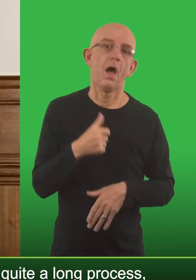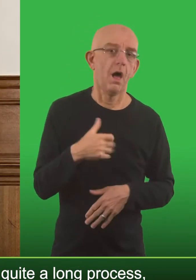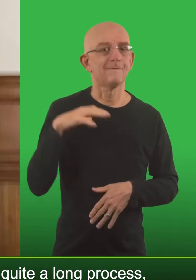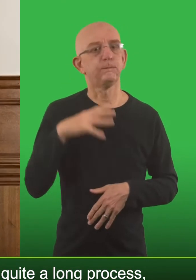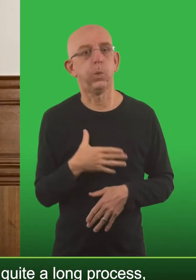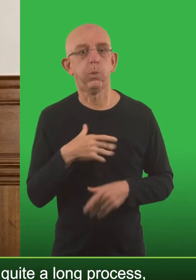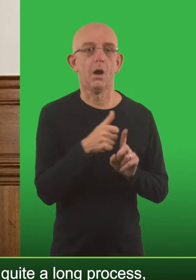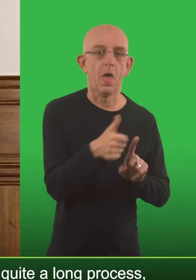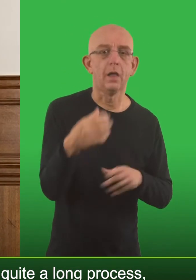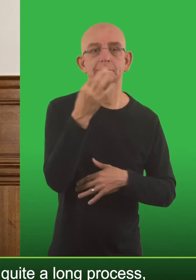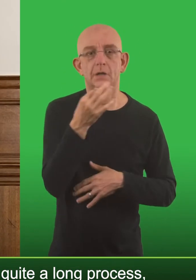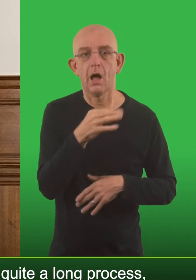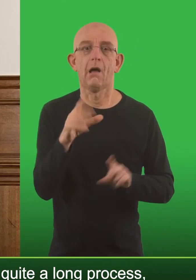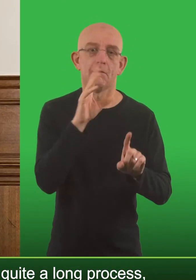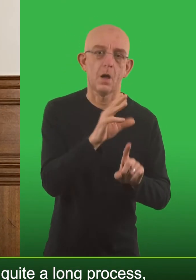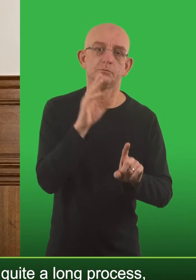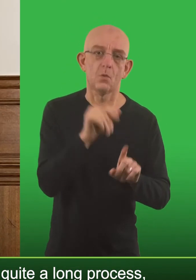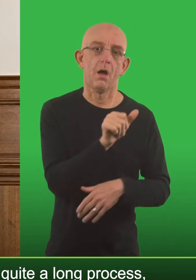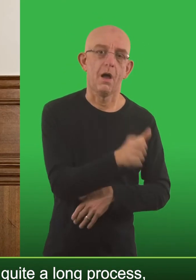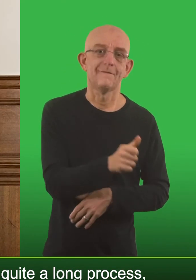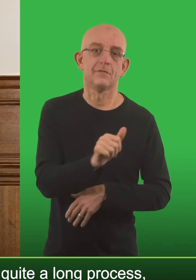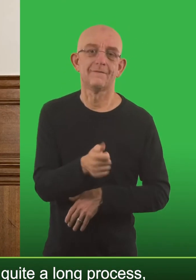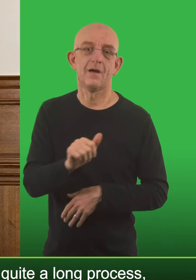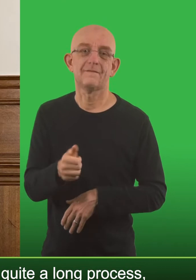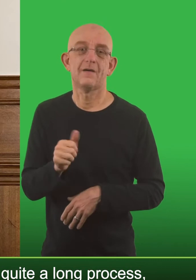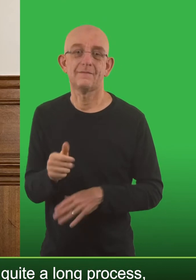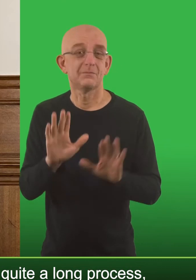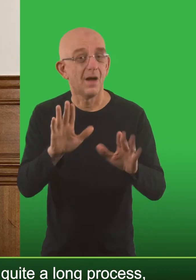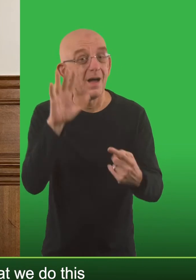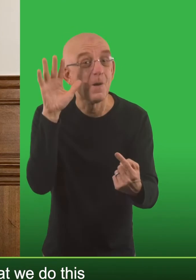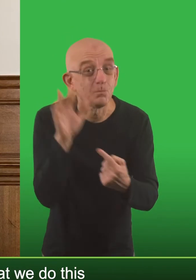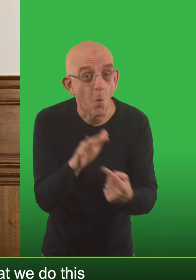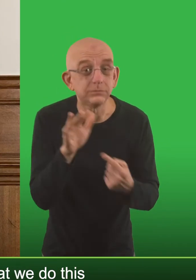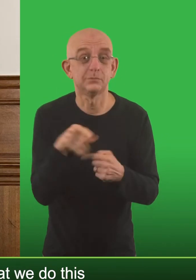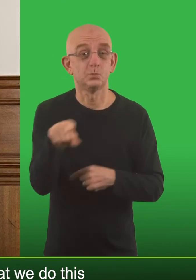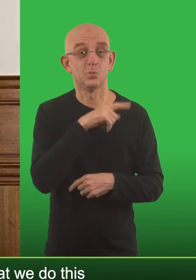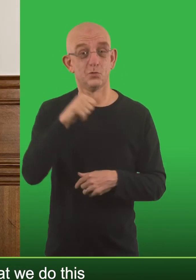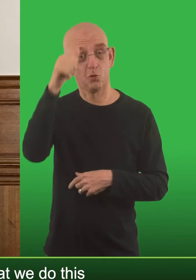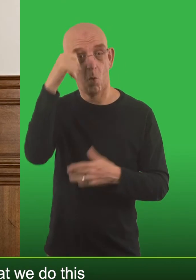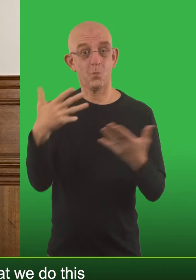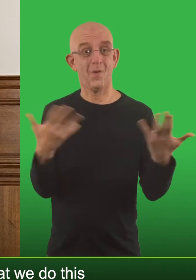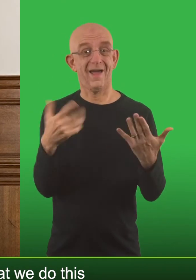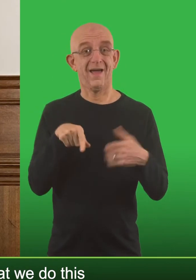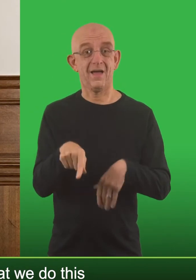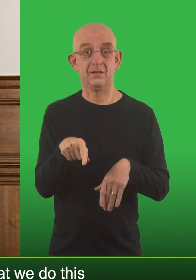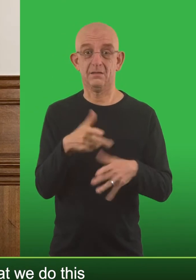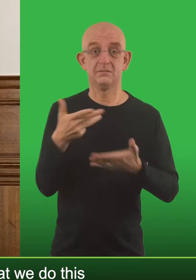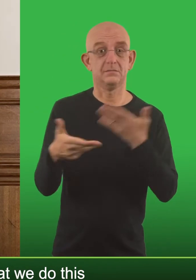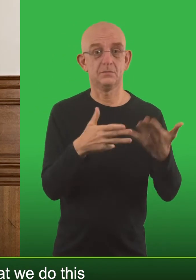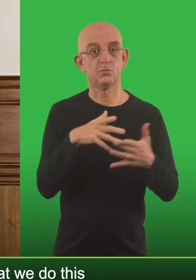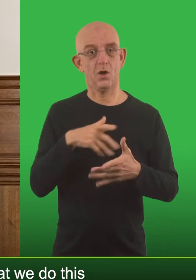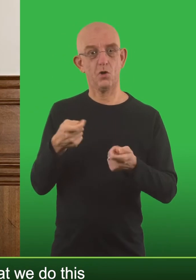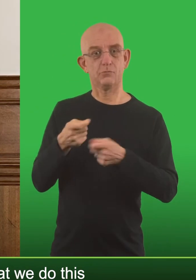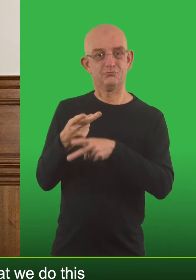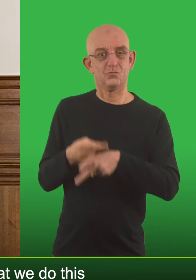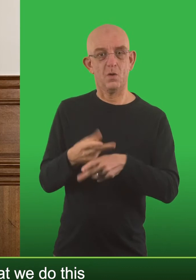families, it can be quite a long process, particularly if you have to report several results, but it's really important that we do this to know where the virus